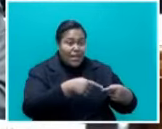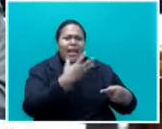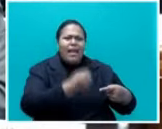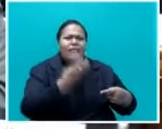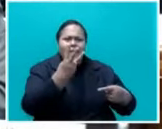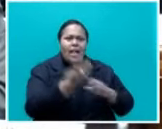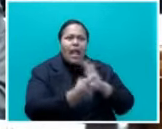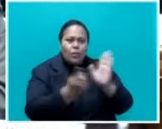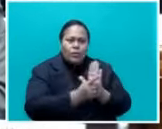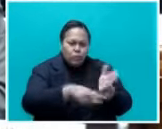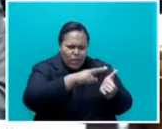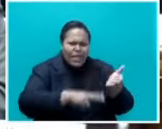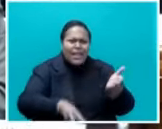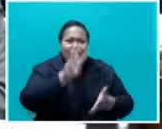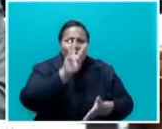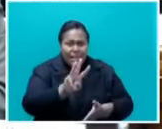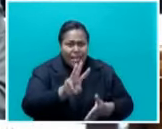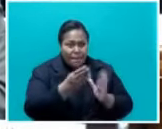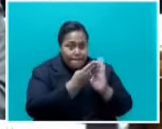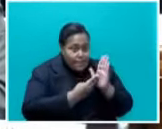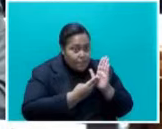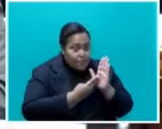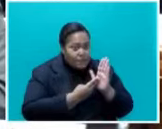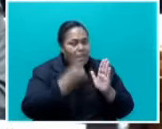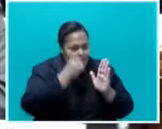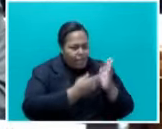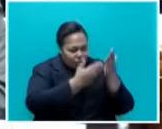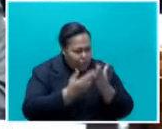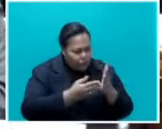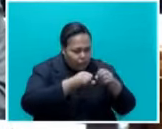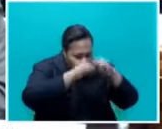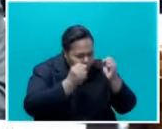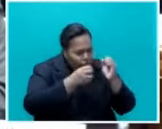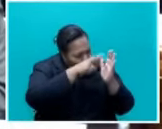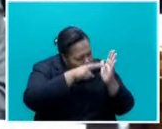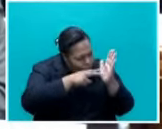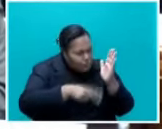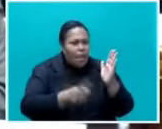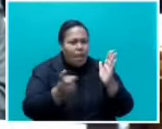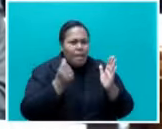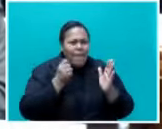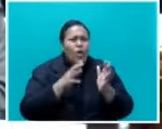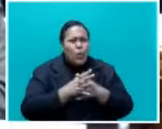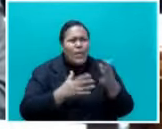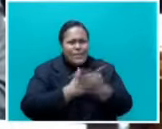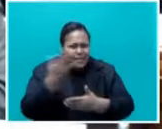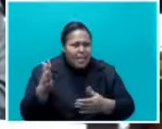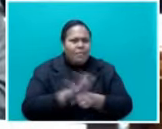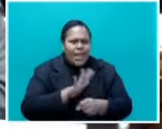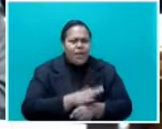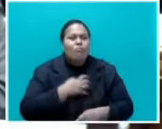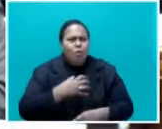hours to look at these 3 bills, will be able to study the bills, come back to us on Wednesday, and perhaps make more